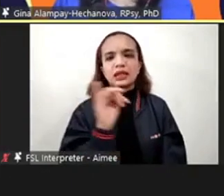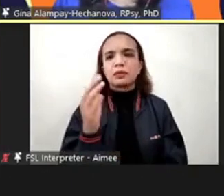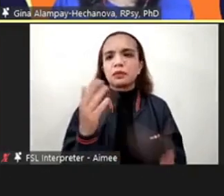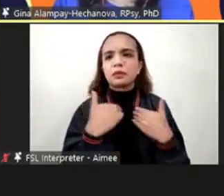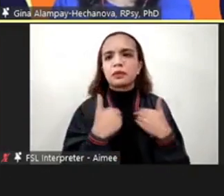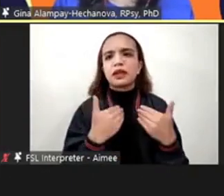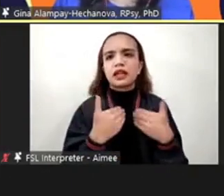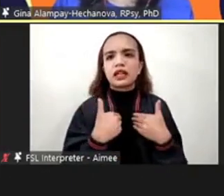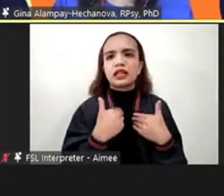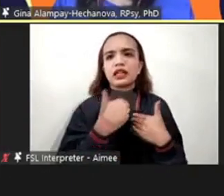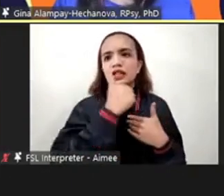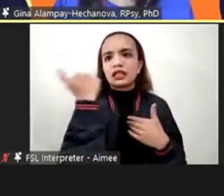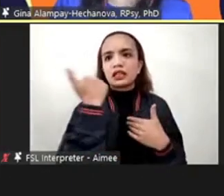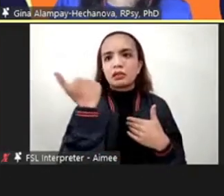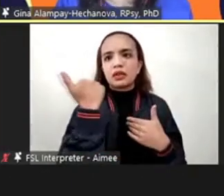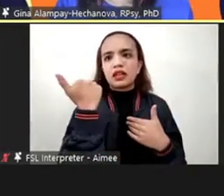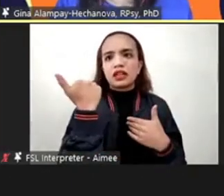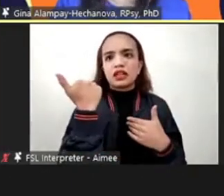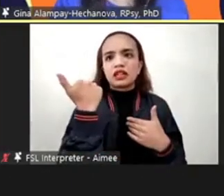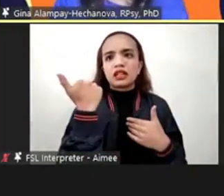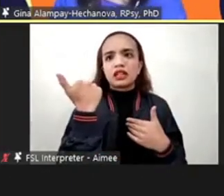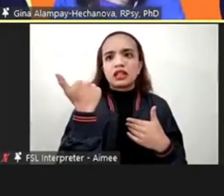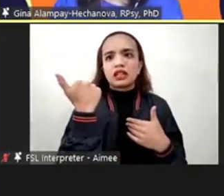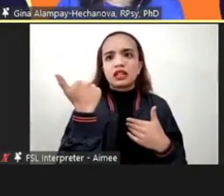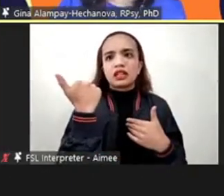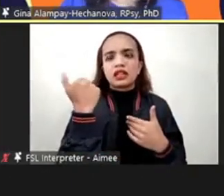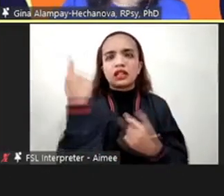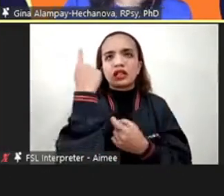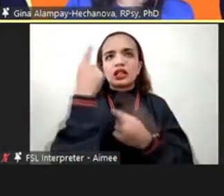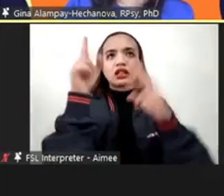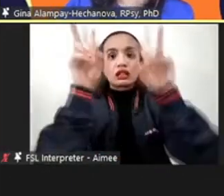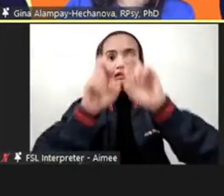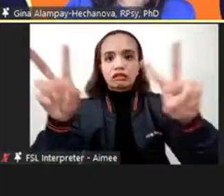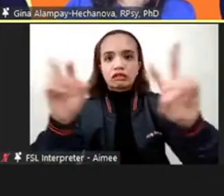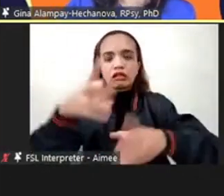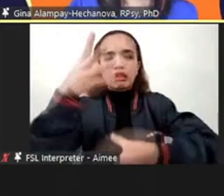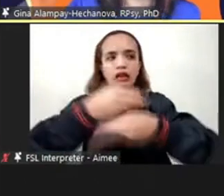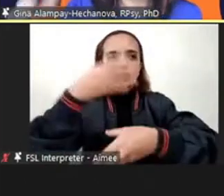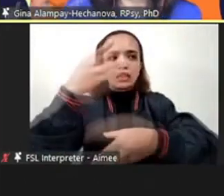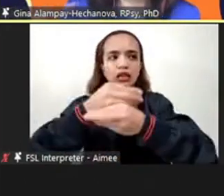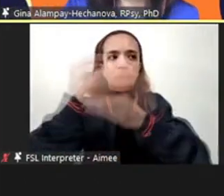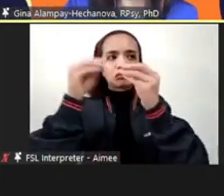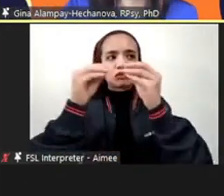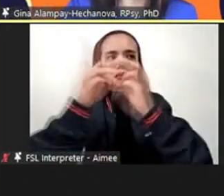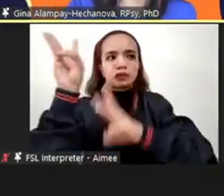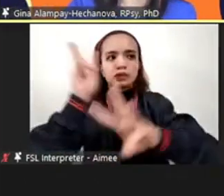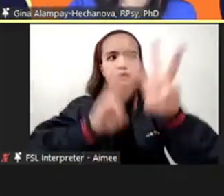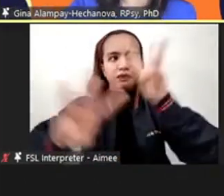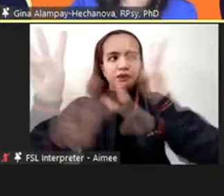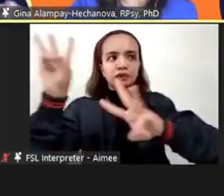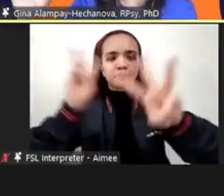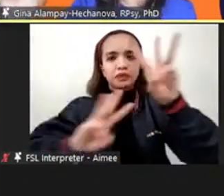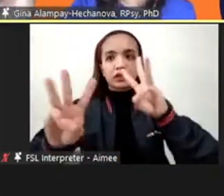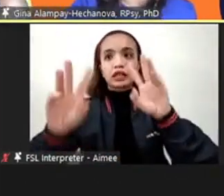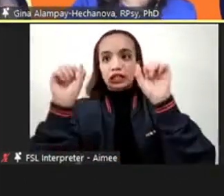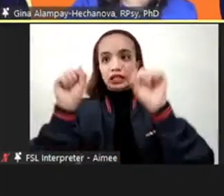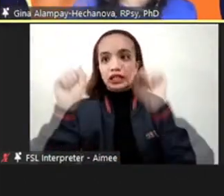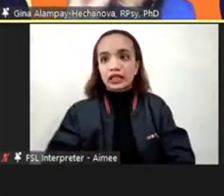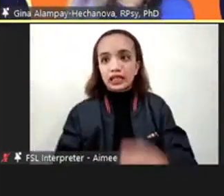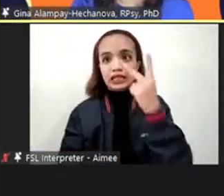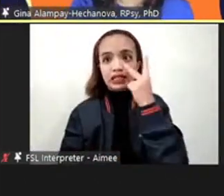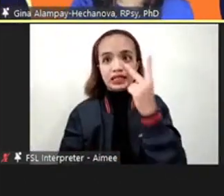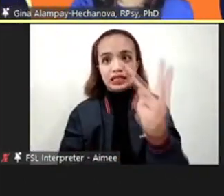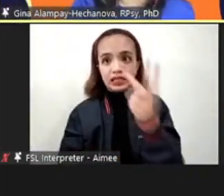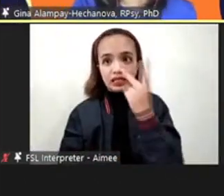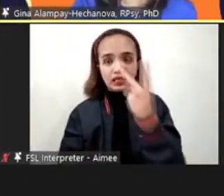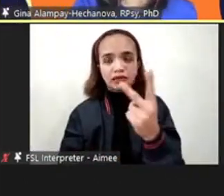ibang bansa na parang dumudoble yung anxiety and depression. Makikita ninyo yung red, parang